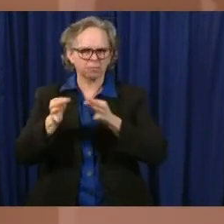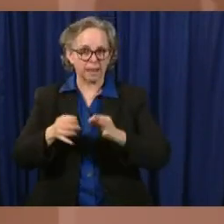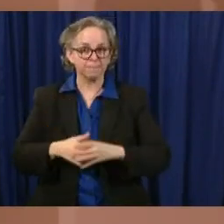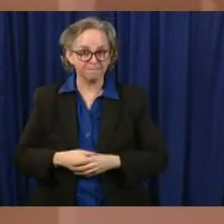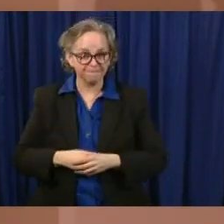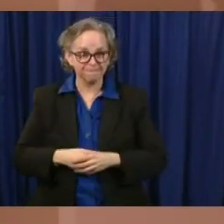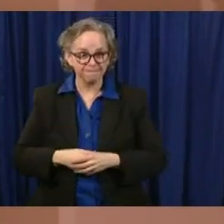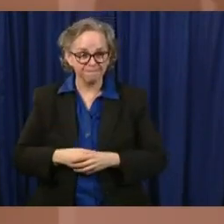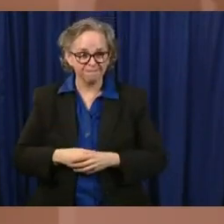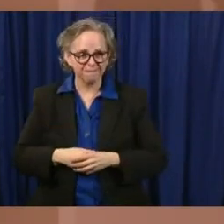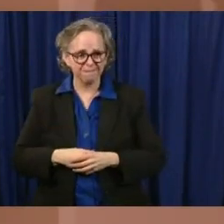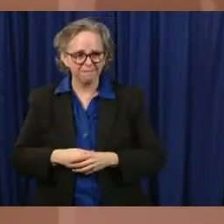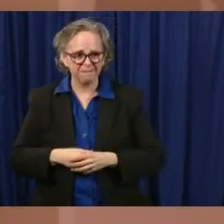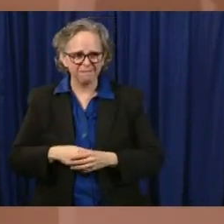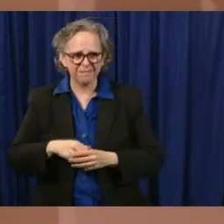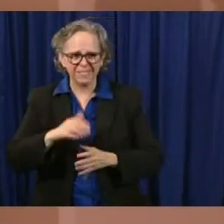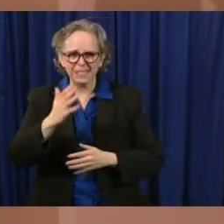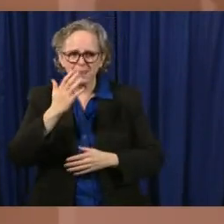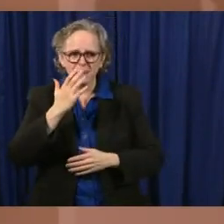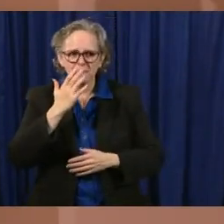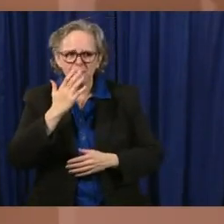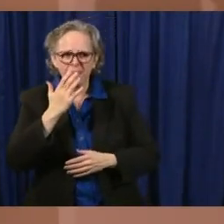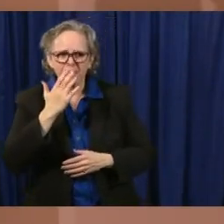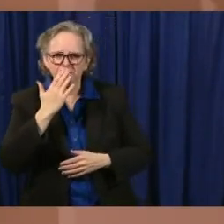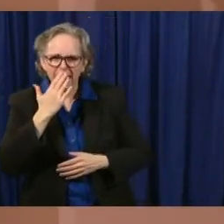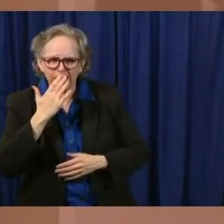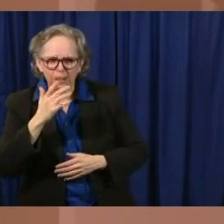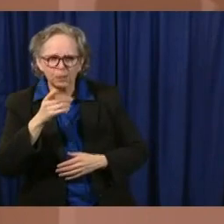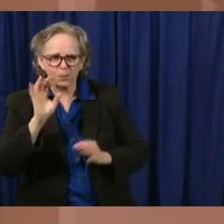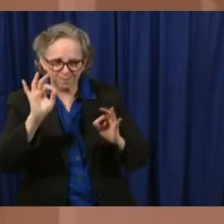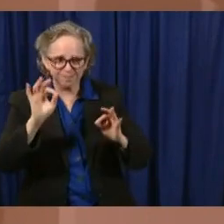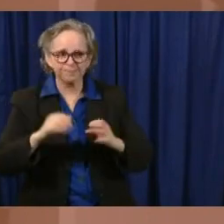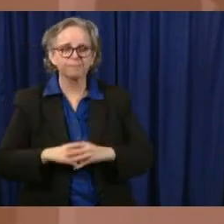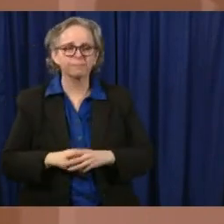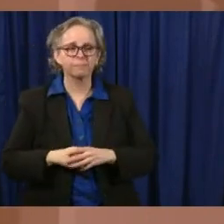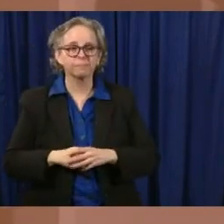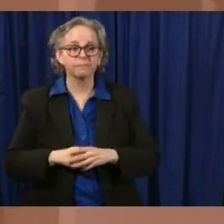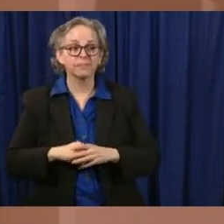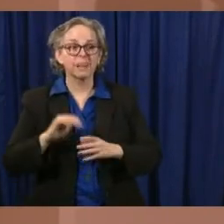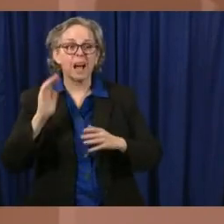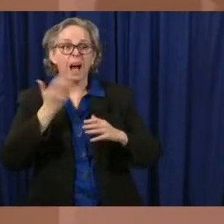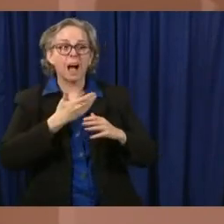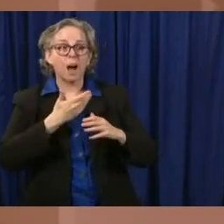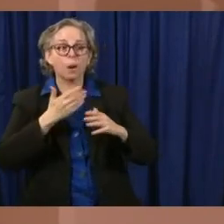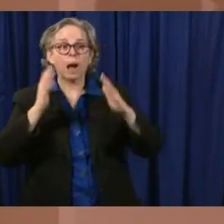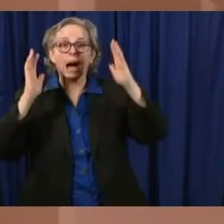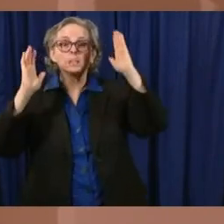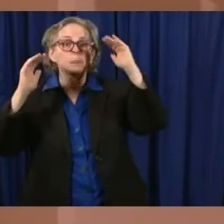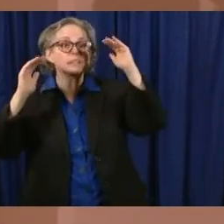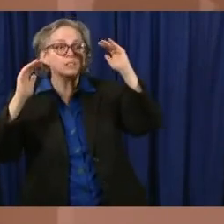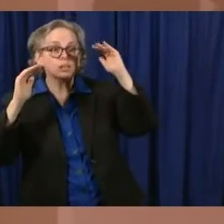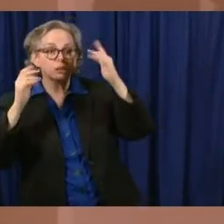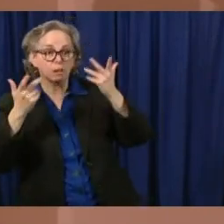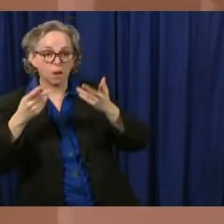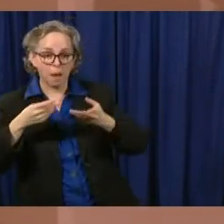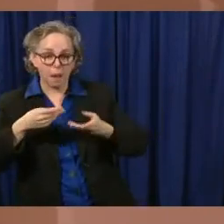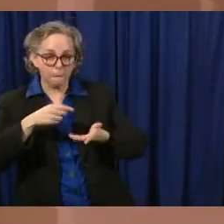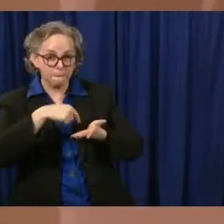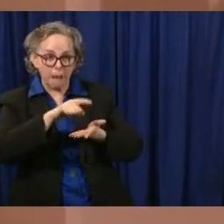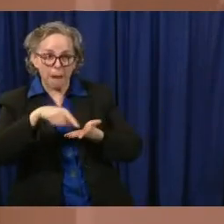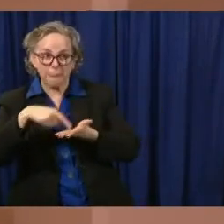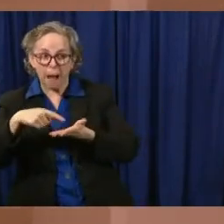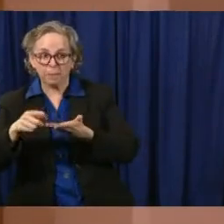Thank you, Lieutenant Governor. Our expectation is to begin issuing those payments by the end of next